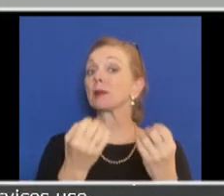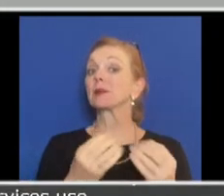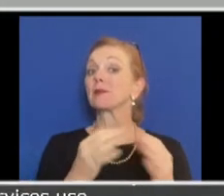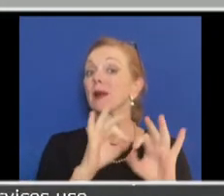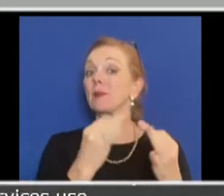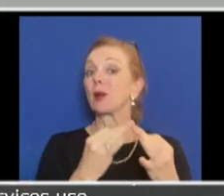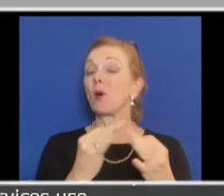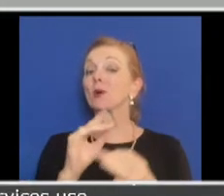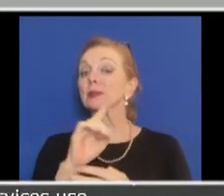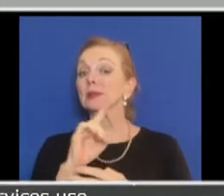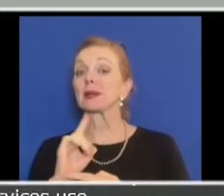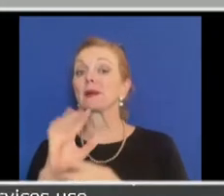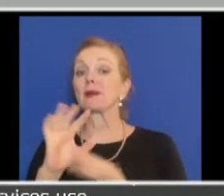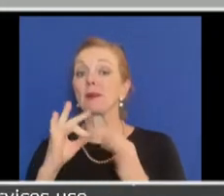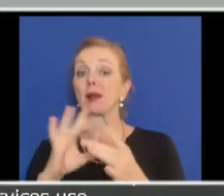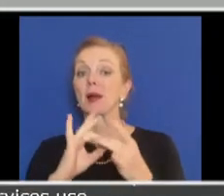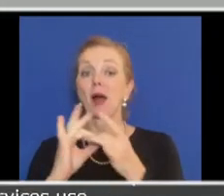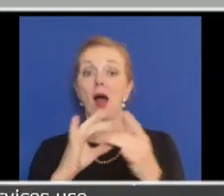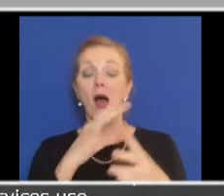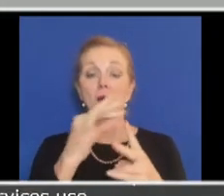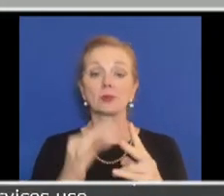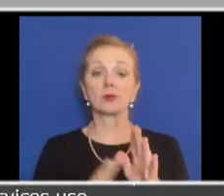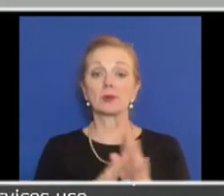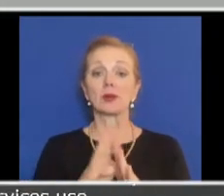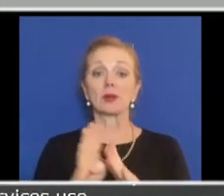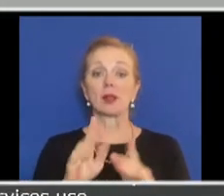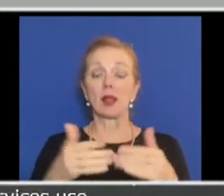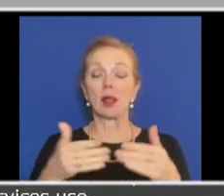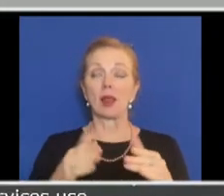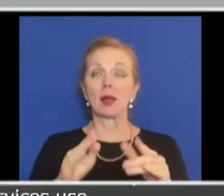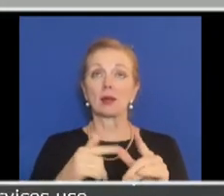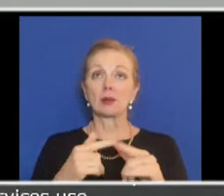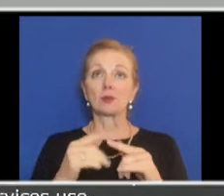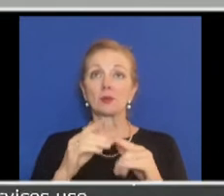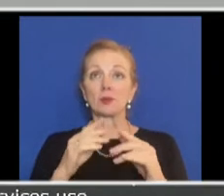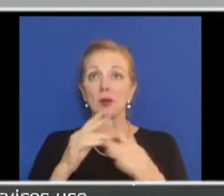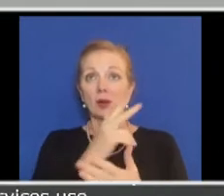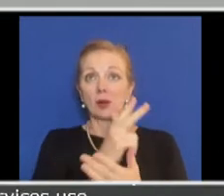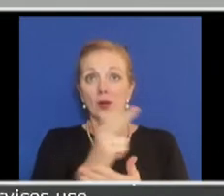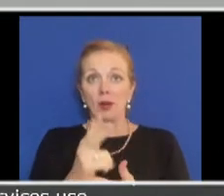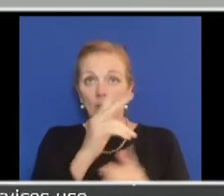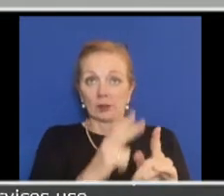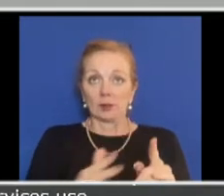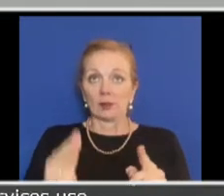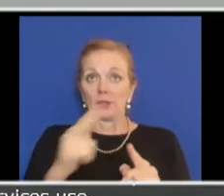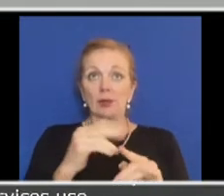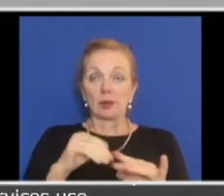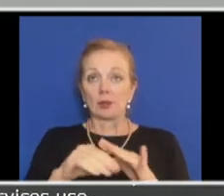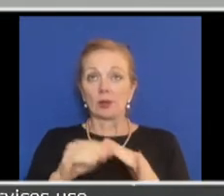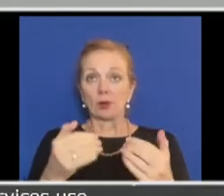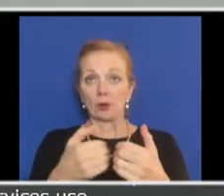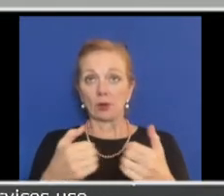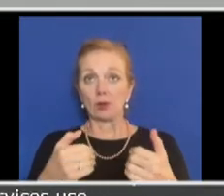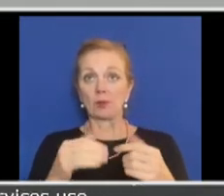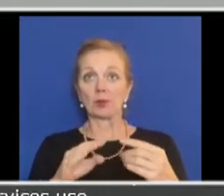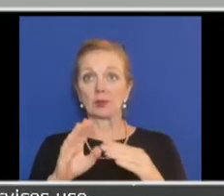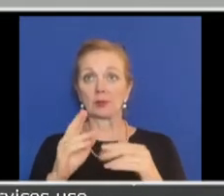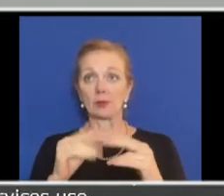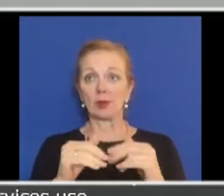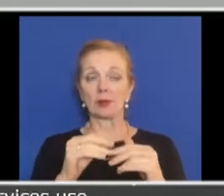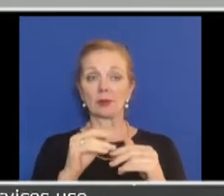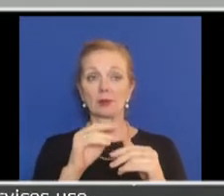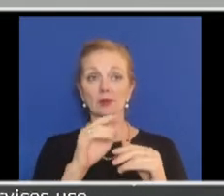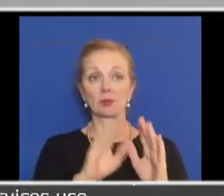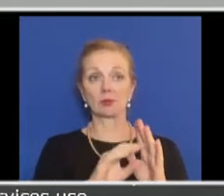optional Provisions for development areas C to allow parking vehicular circulation and maneuvering between buildings and the structures and the